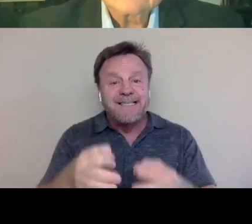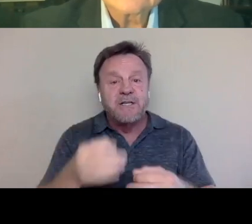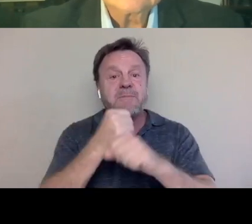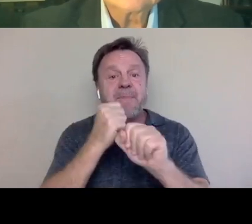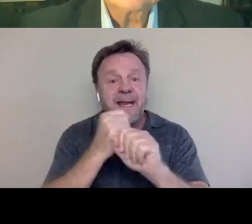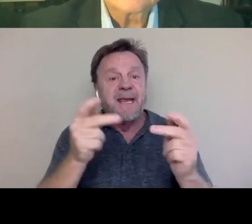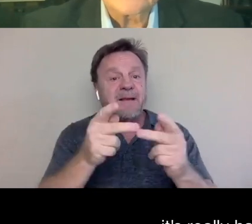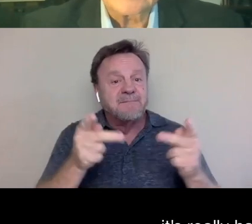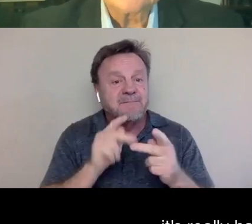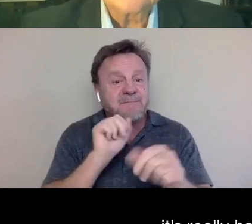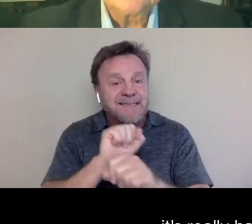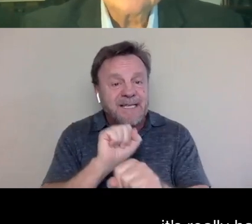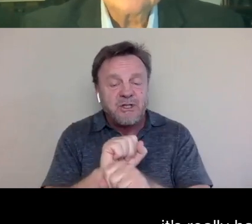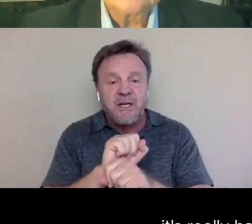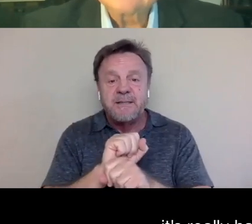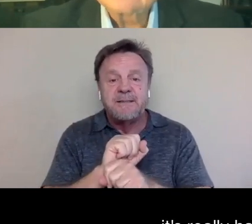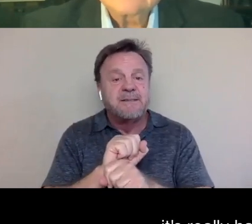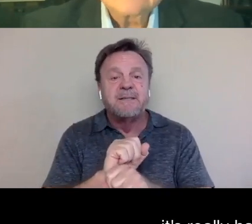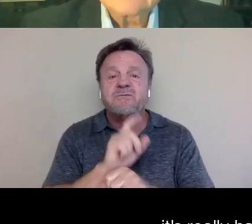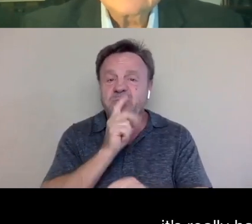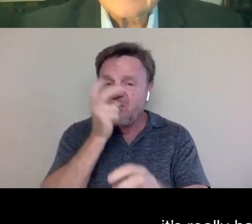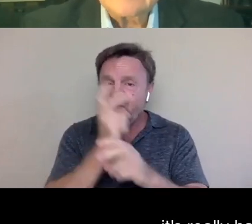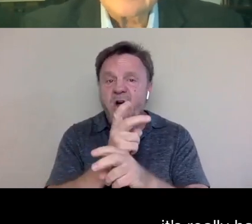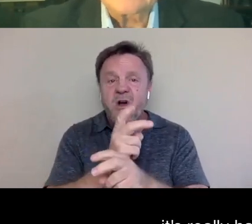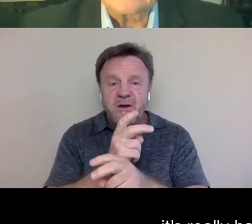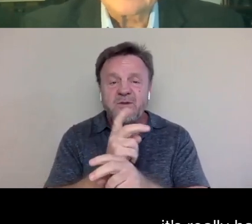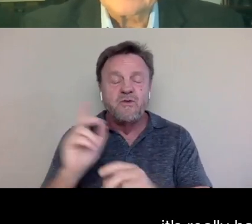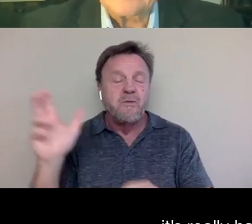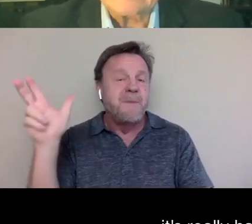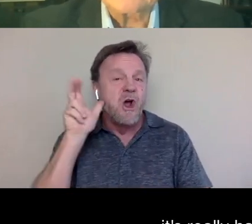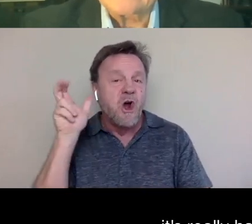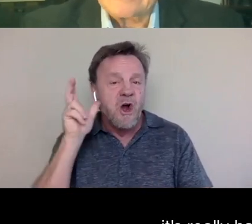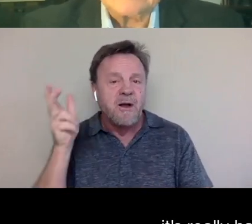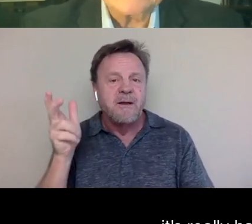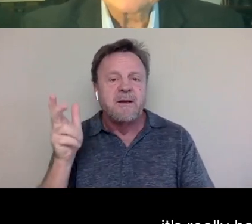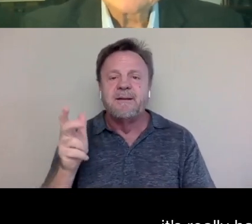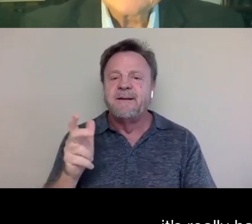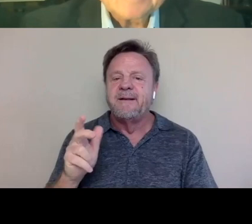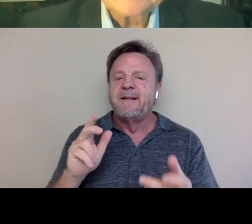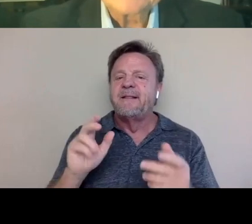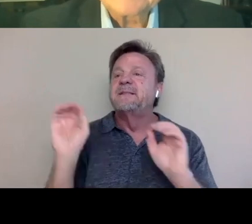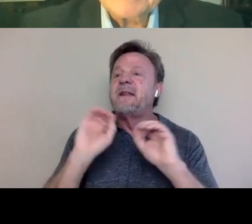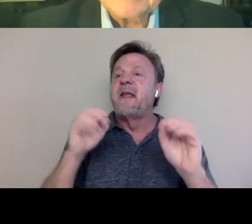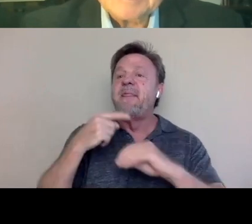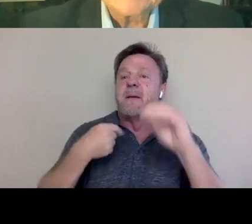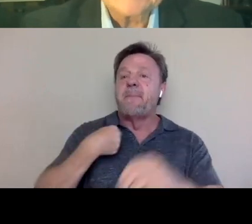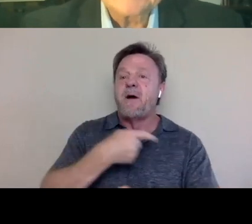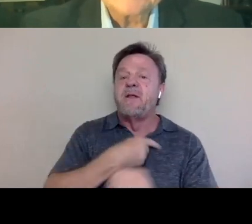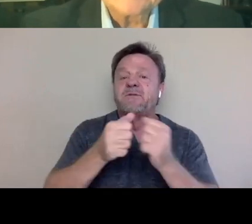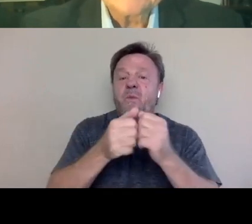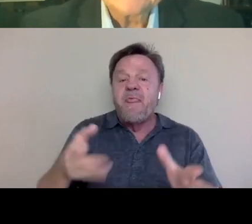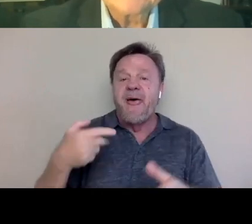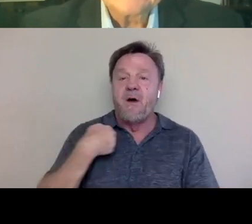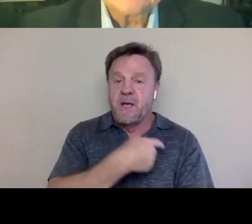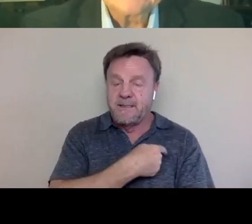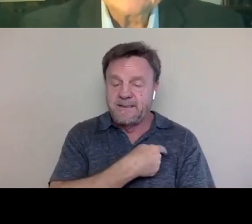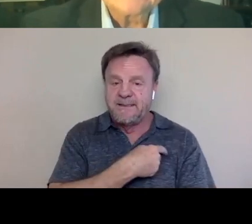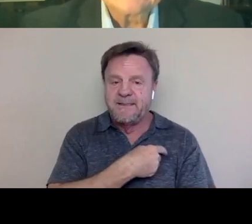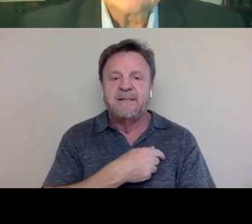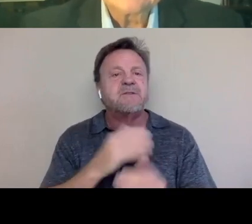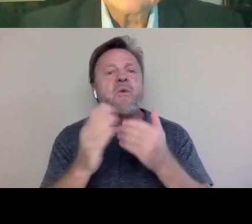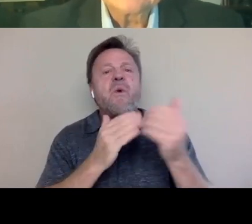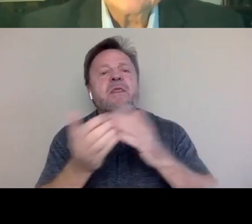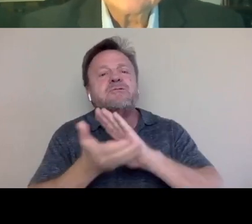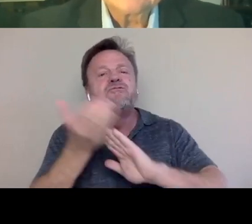positions, right, it's really hard to be heard. Nothing about us without us. And so whether it's running